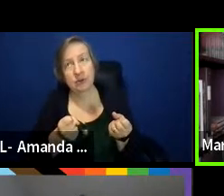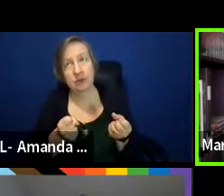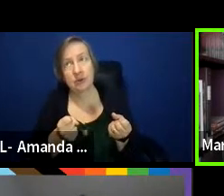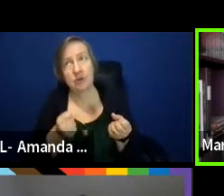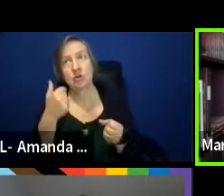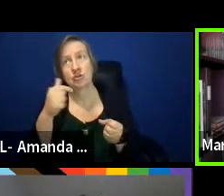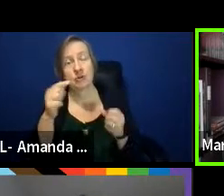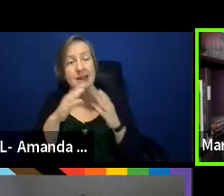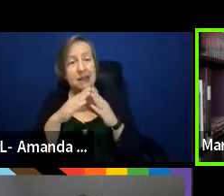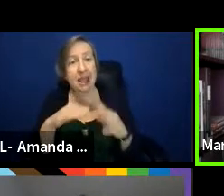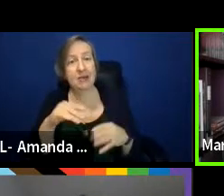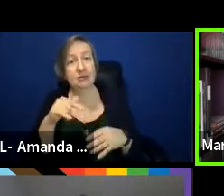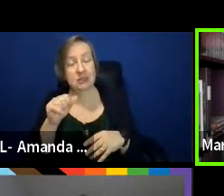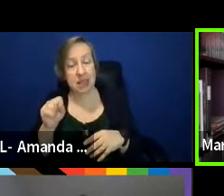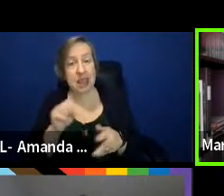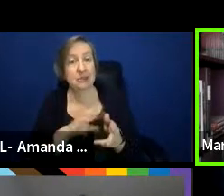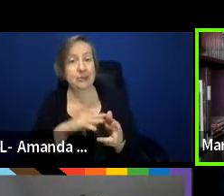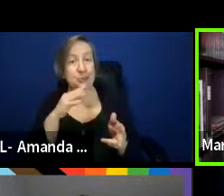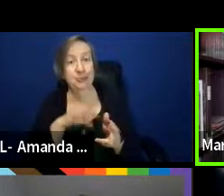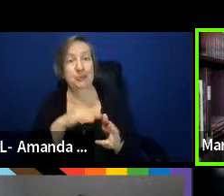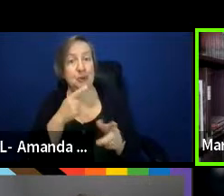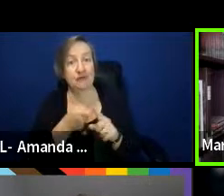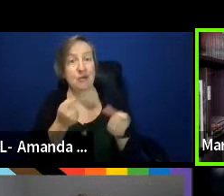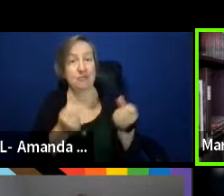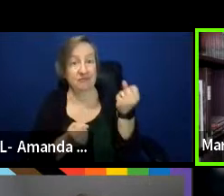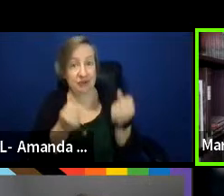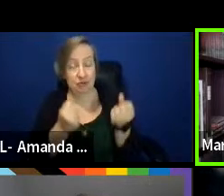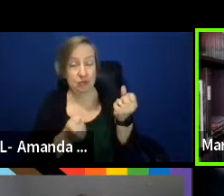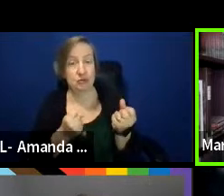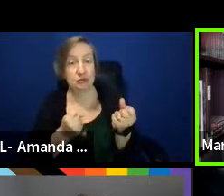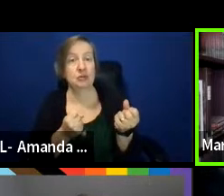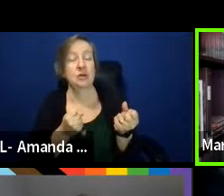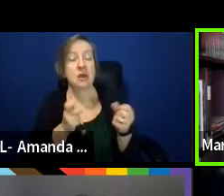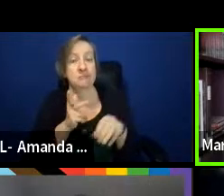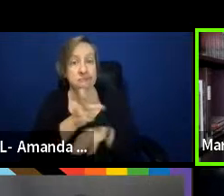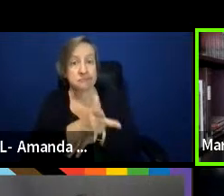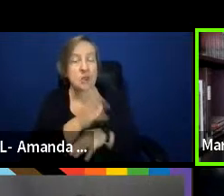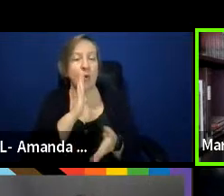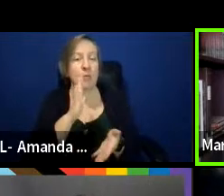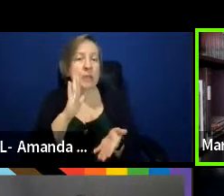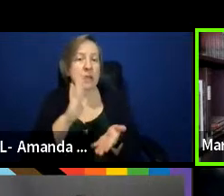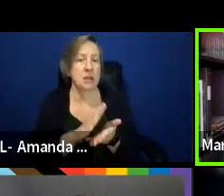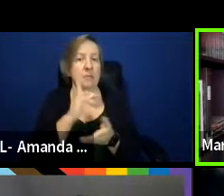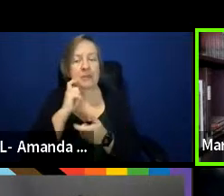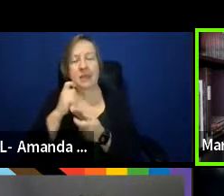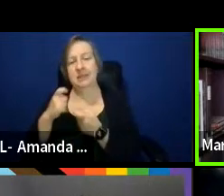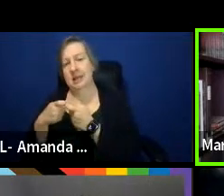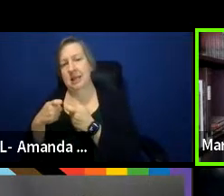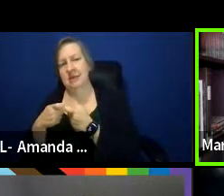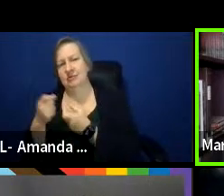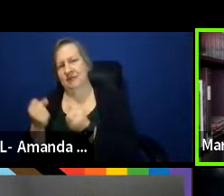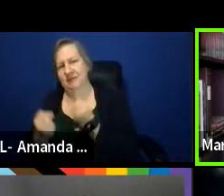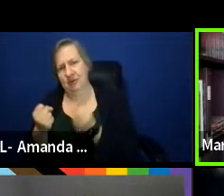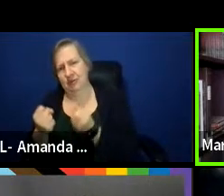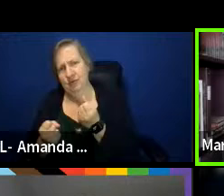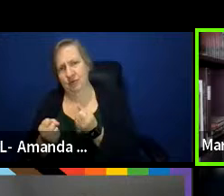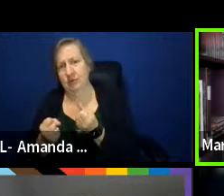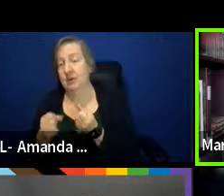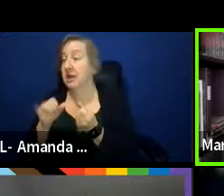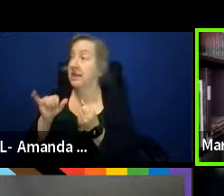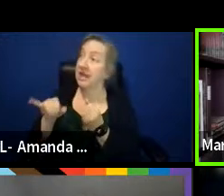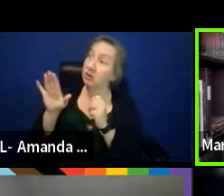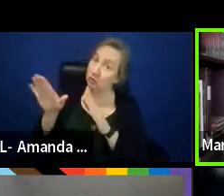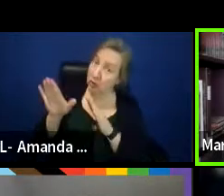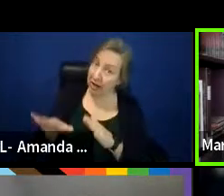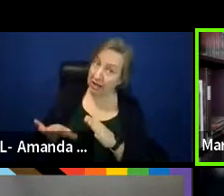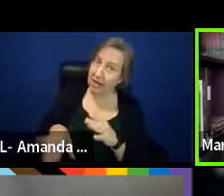greenhouse gas emissions from vehicles traveling would be reduced because of electric vehicles, which is great.